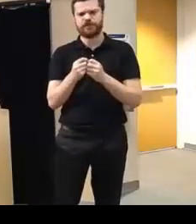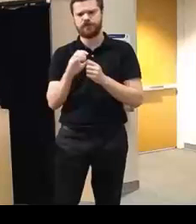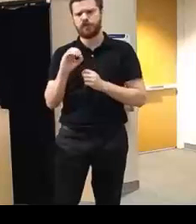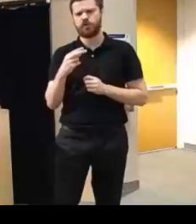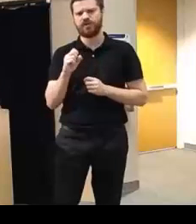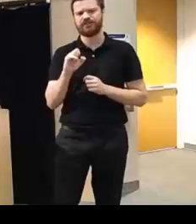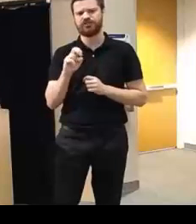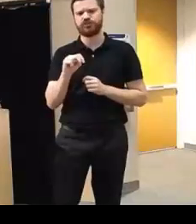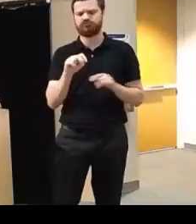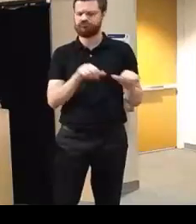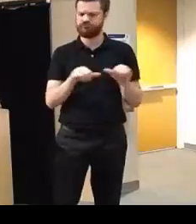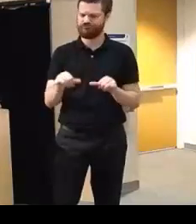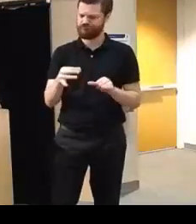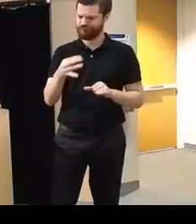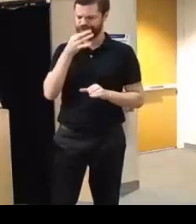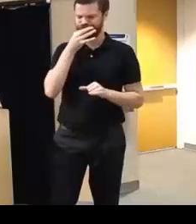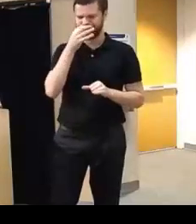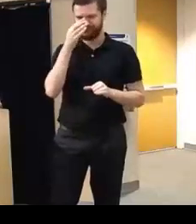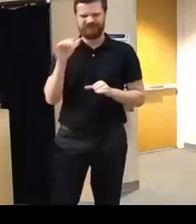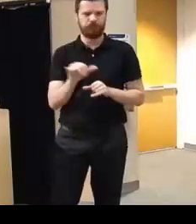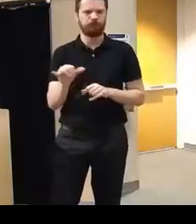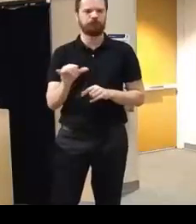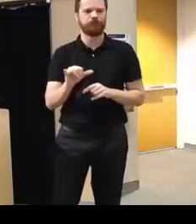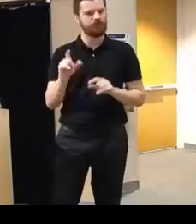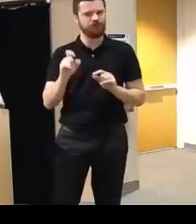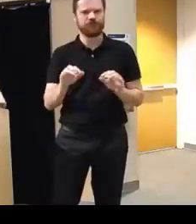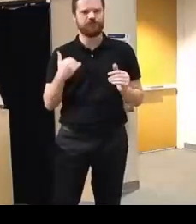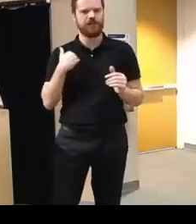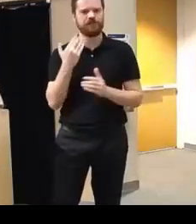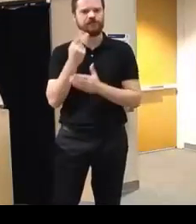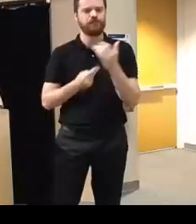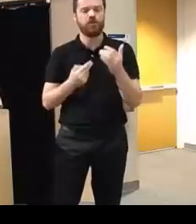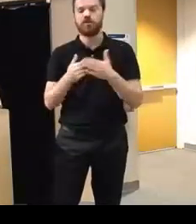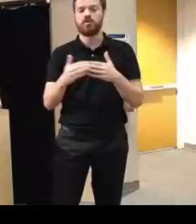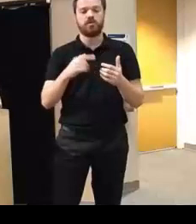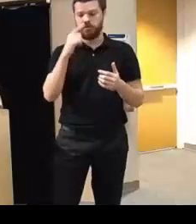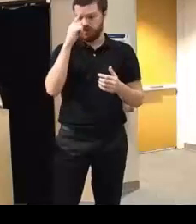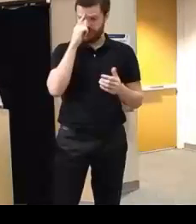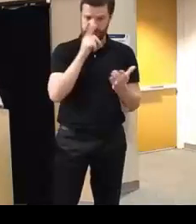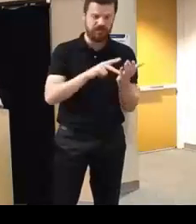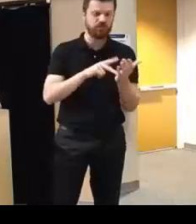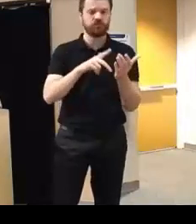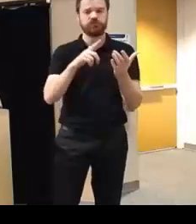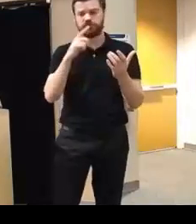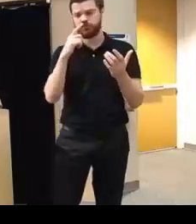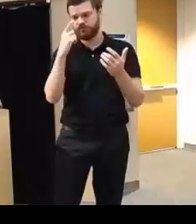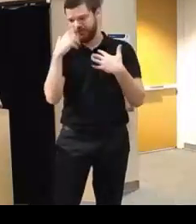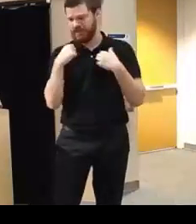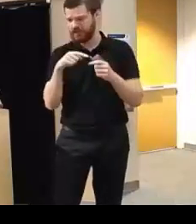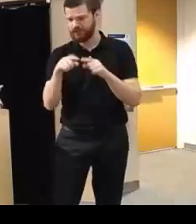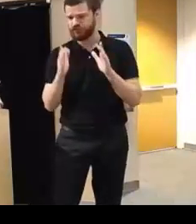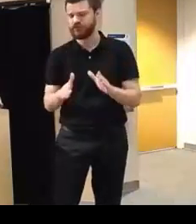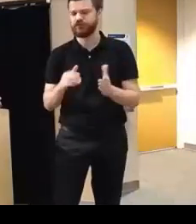important as the expertise. So while it was really important that you had a psychiatrist or a mental health specialist and a social worker, it